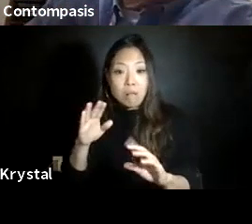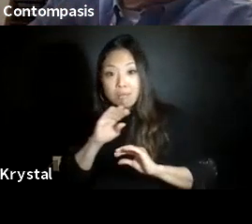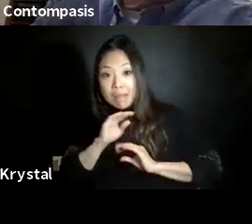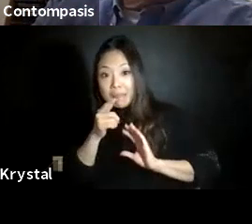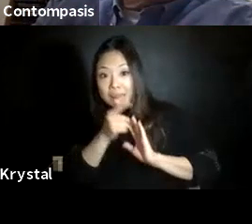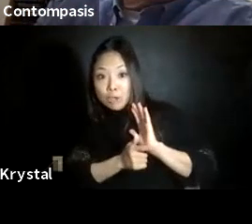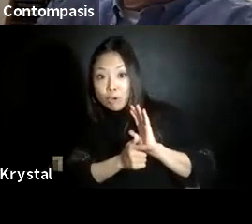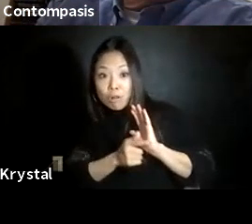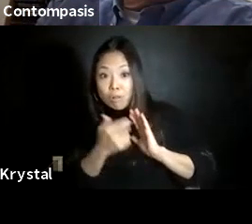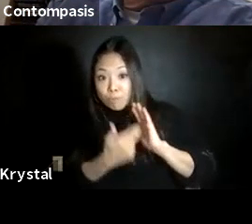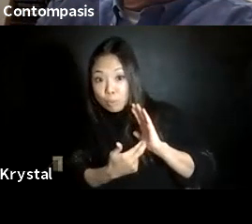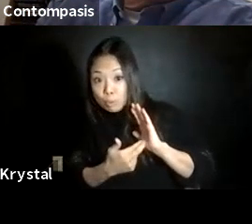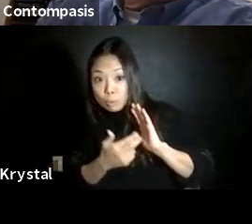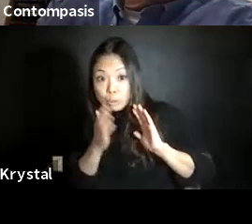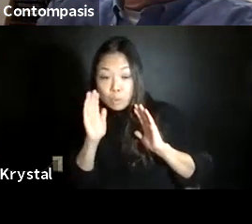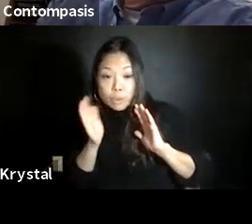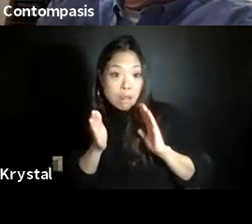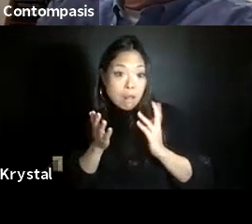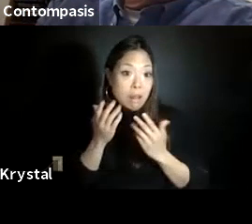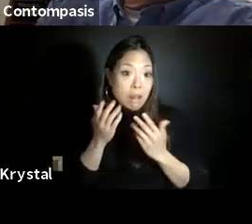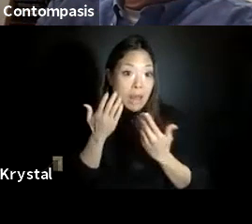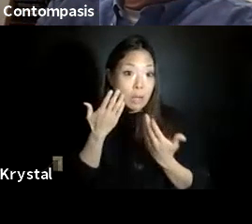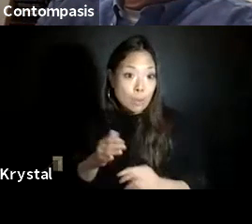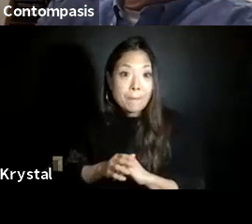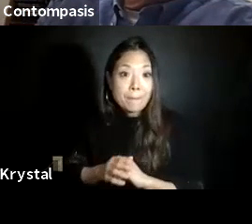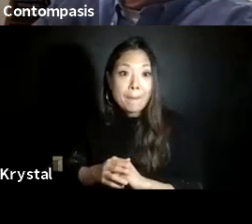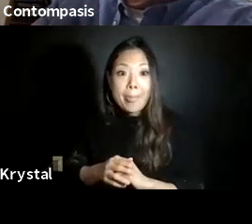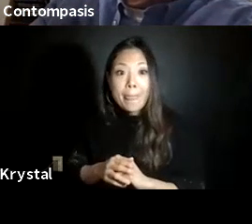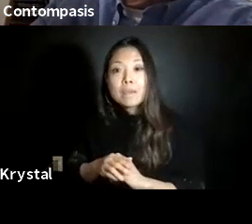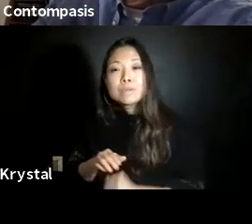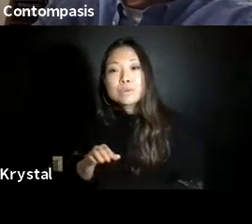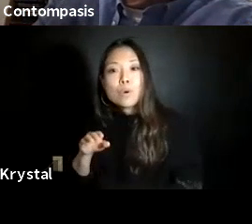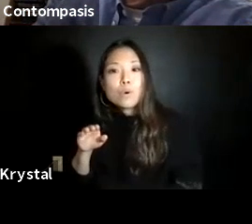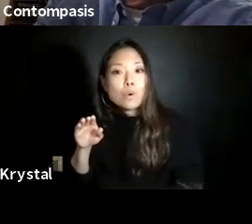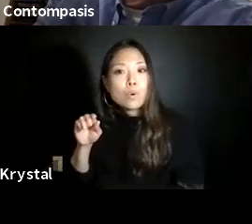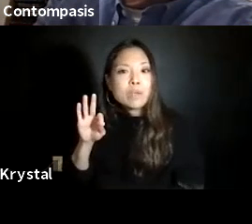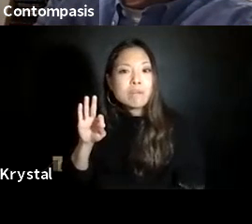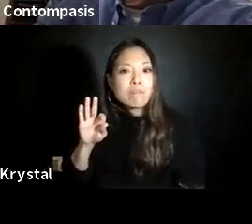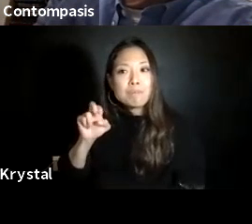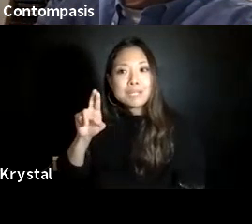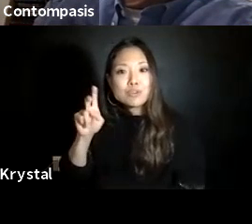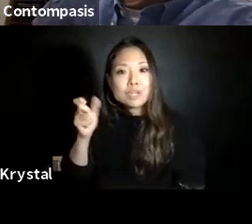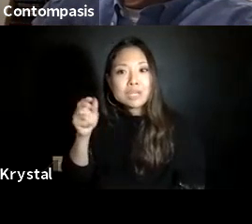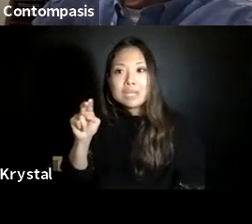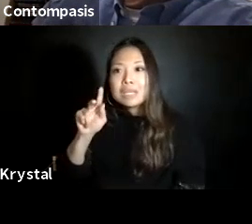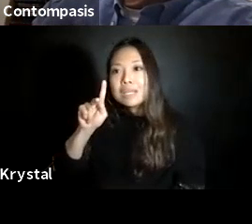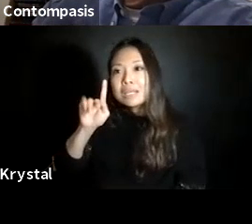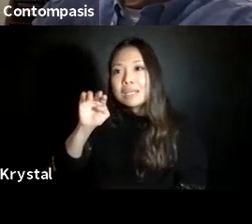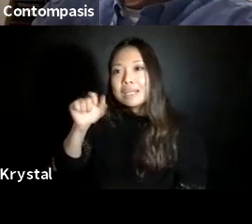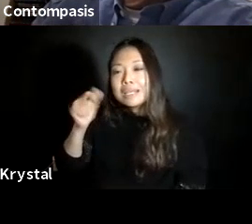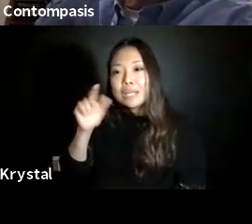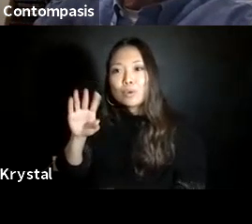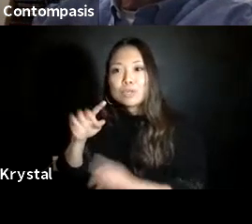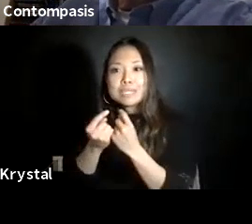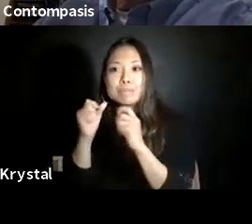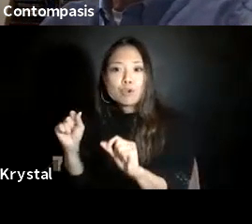pass. So Mr. Keating, if your team could take a look at that for us, that'd be super helpful. We'd be happy to